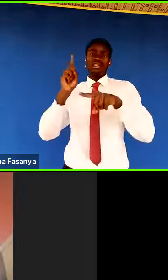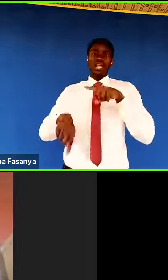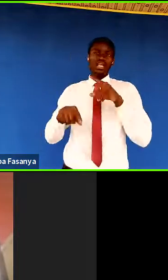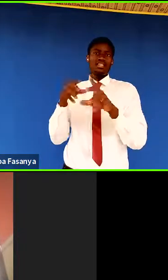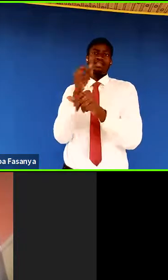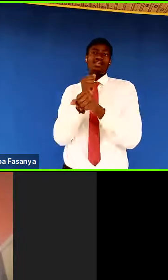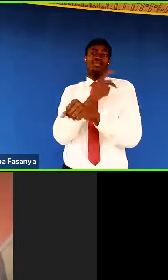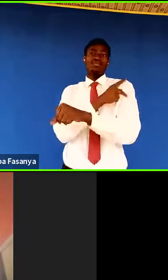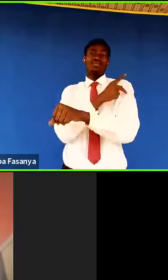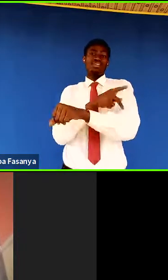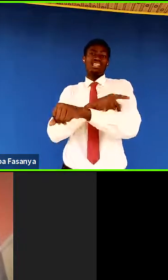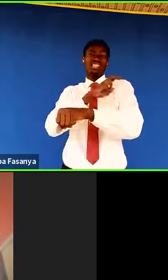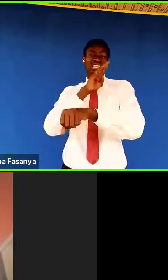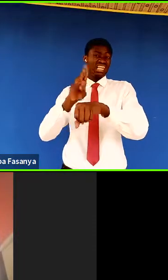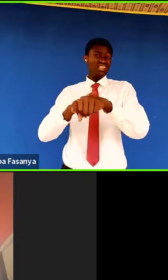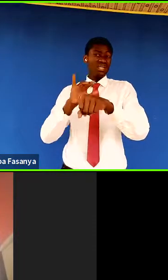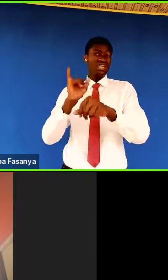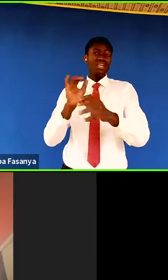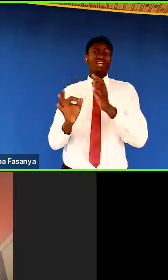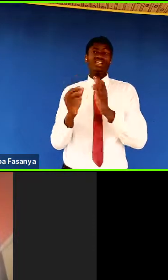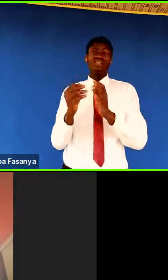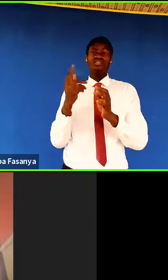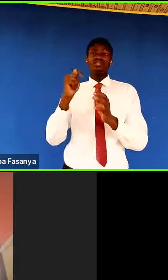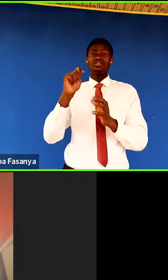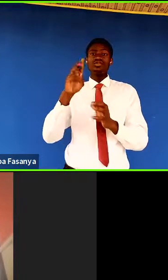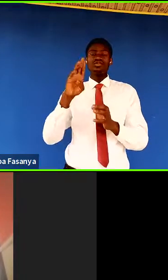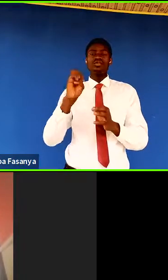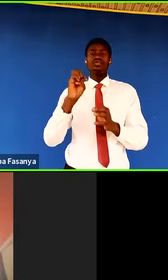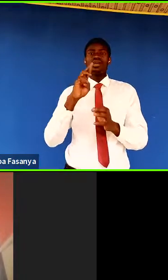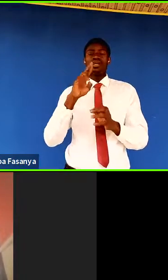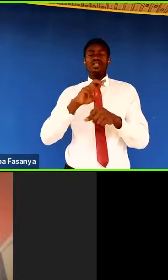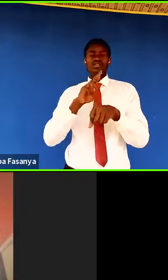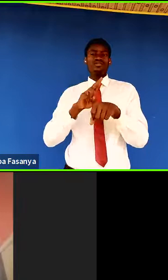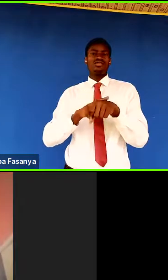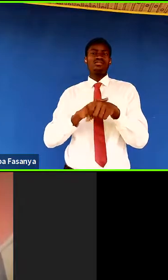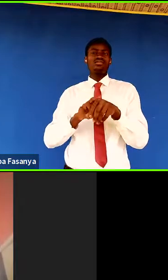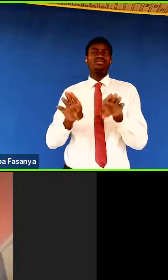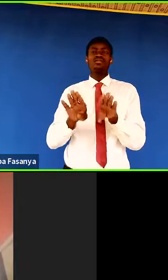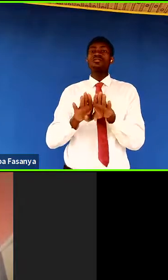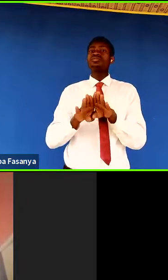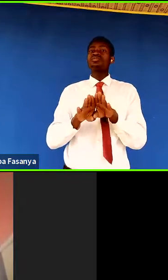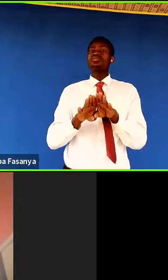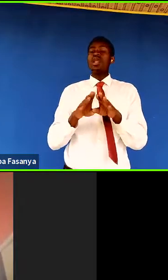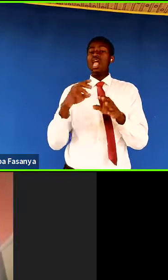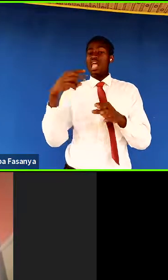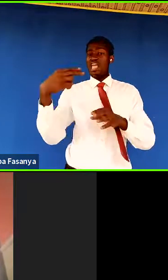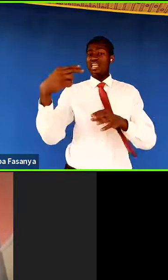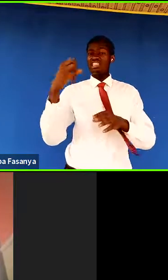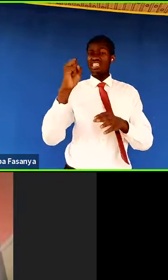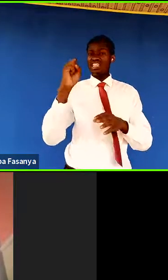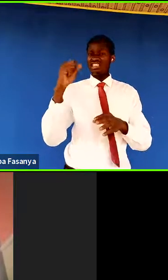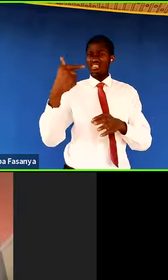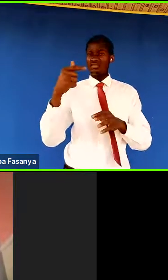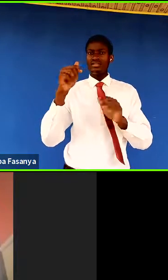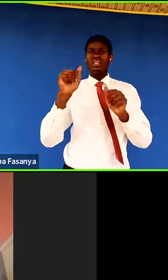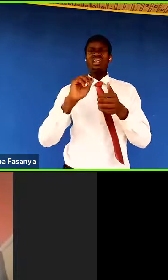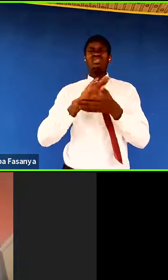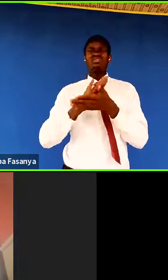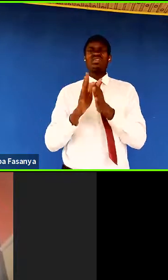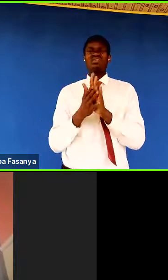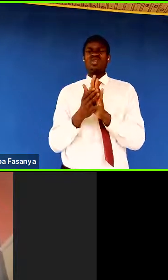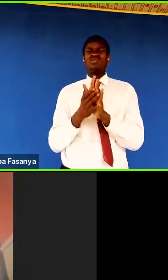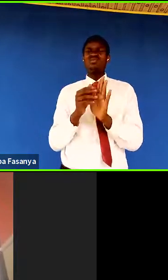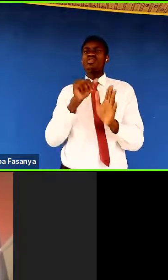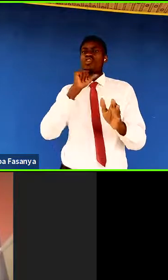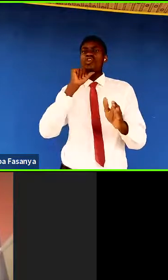But sometimes when a woman goes for HSG, okay, because HSG can be a bit uncomfortable and all, what happens is that